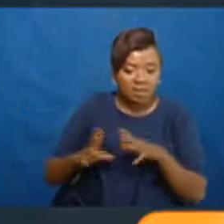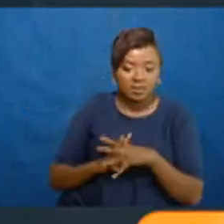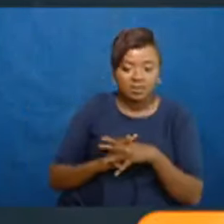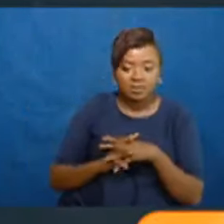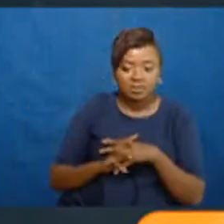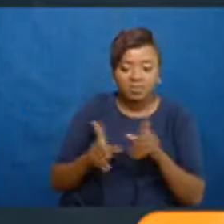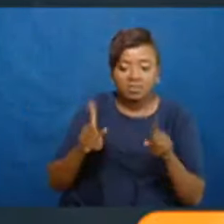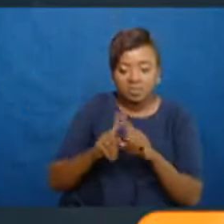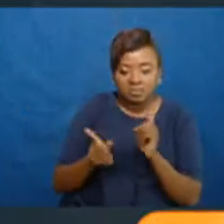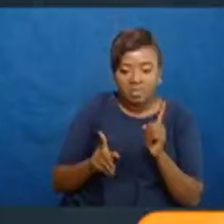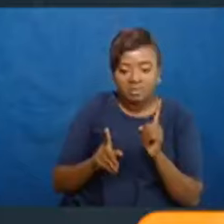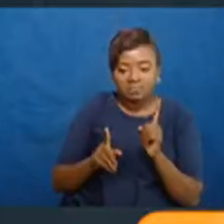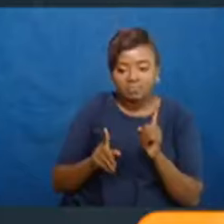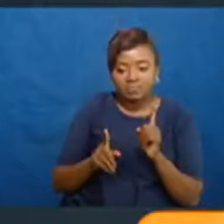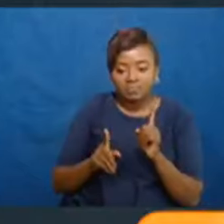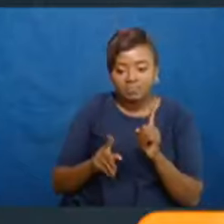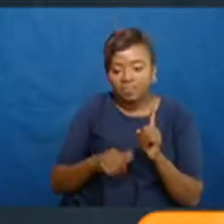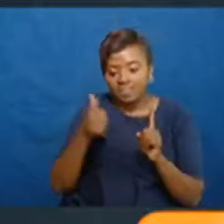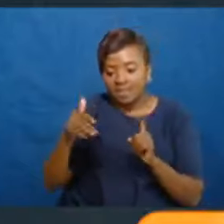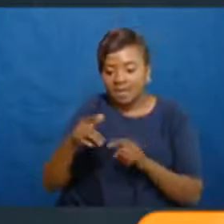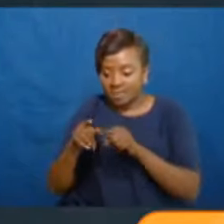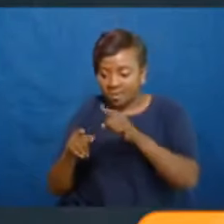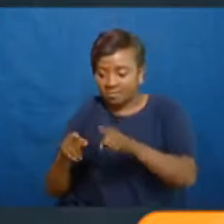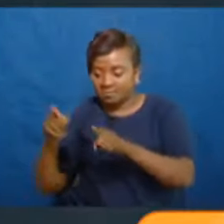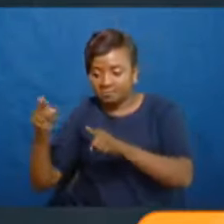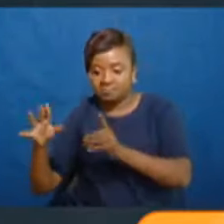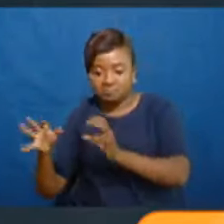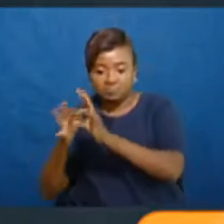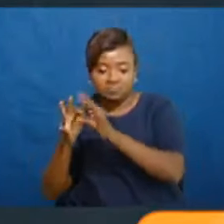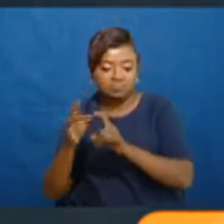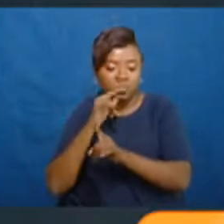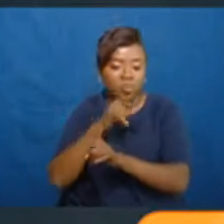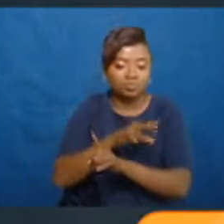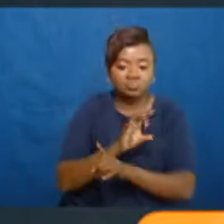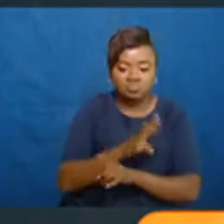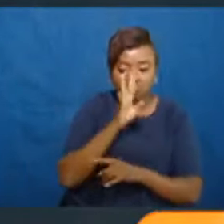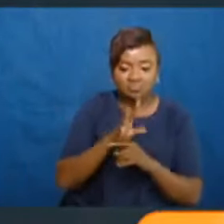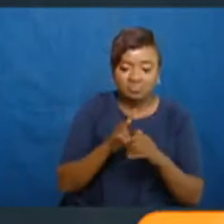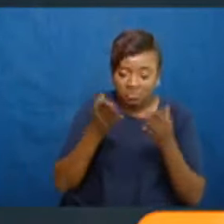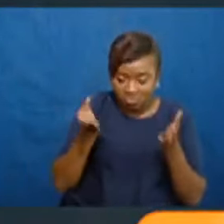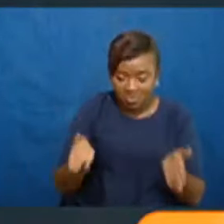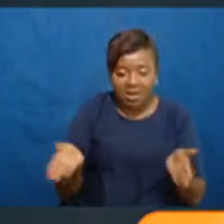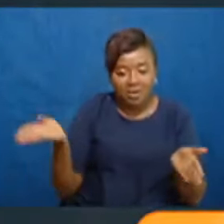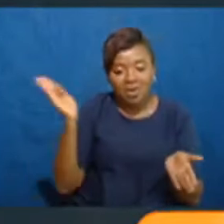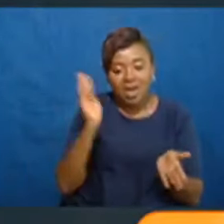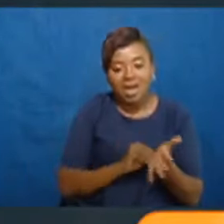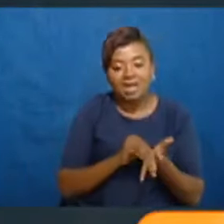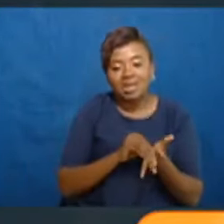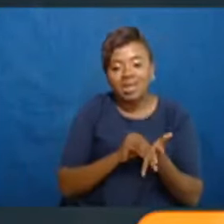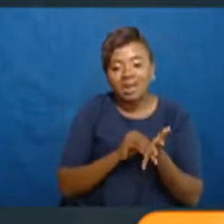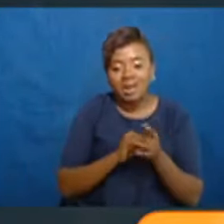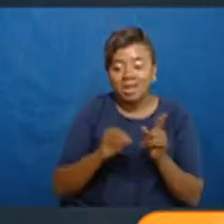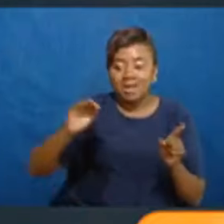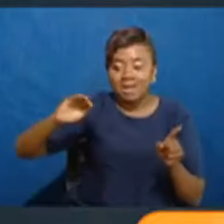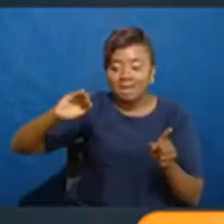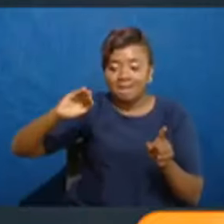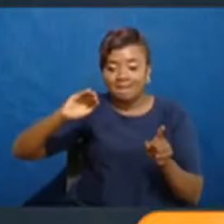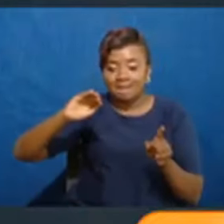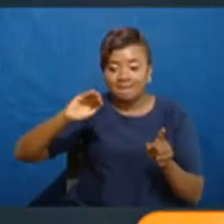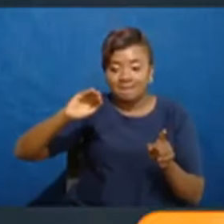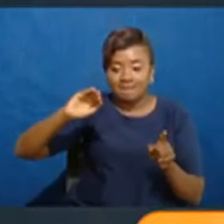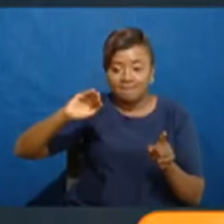had to stay out? The lake. The lake, yeah. Now, we are back there again. The mountain